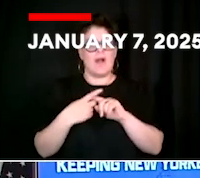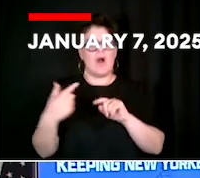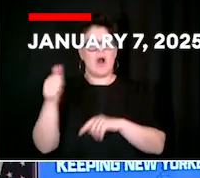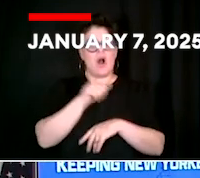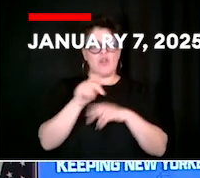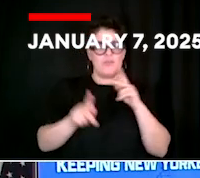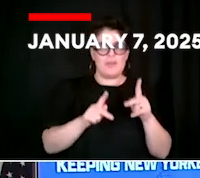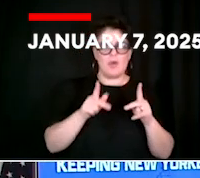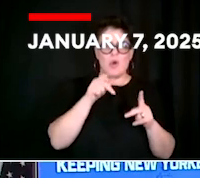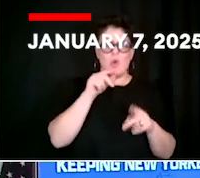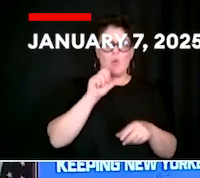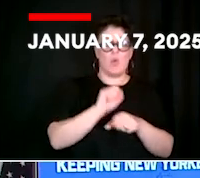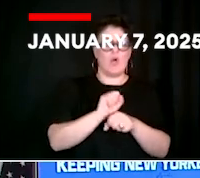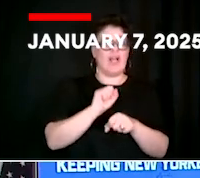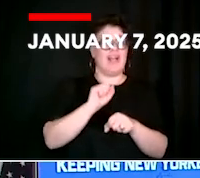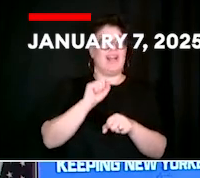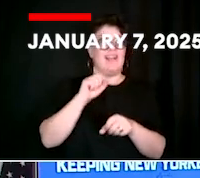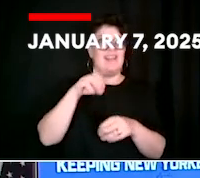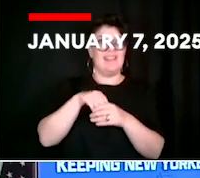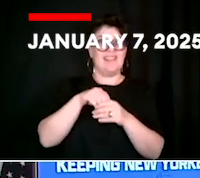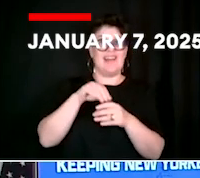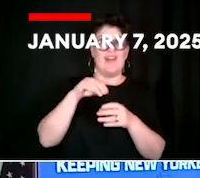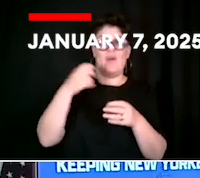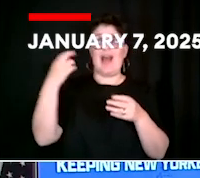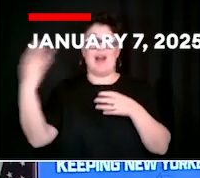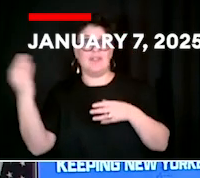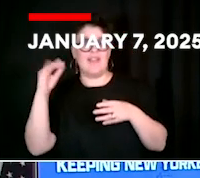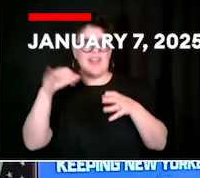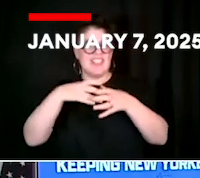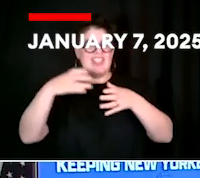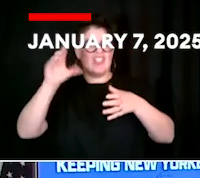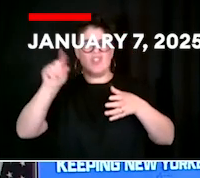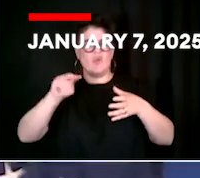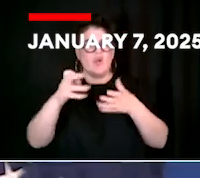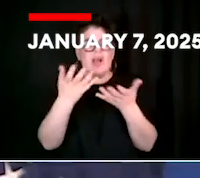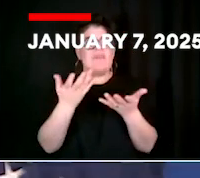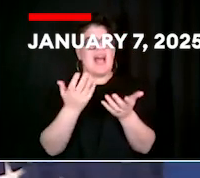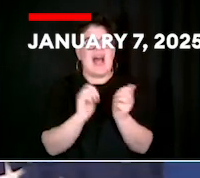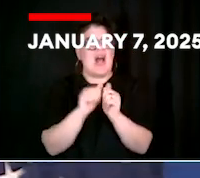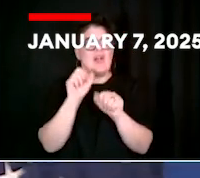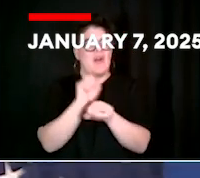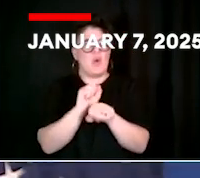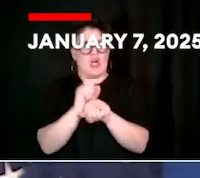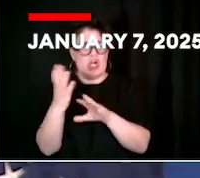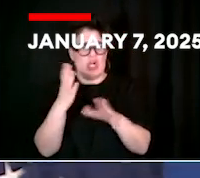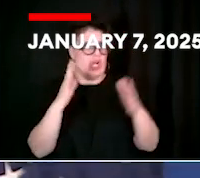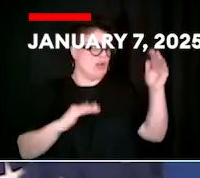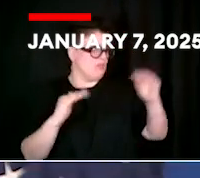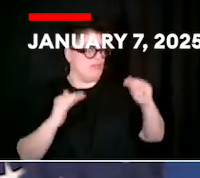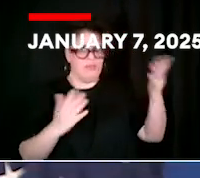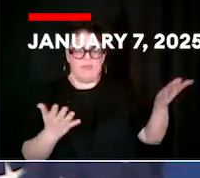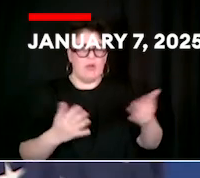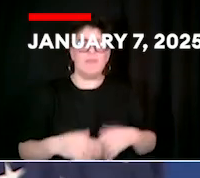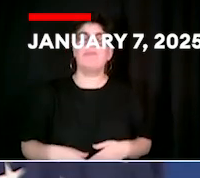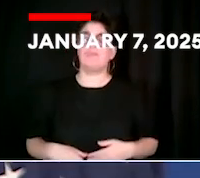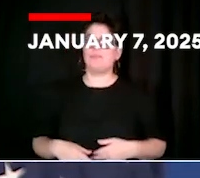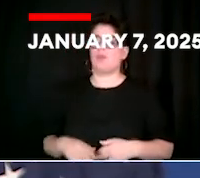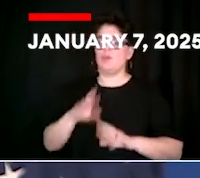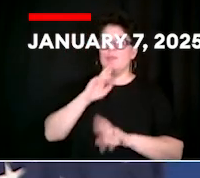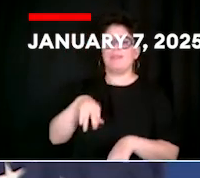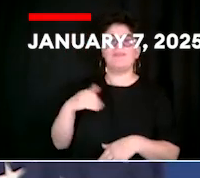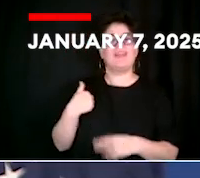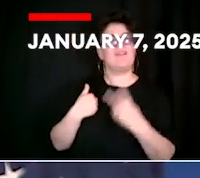I think it's a couple of $1,000s a year for some. Yeah, and there are two issues with